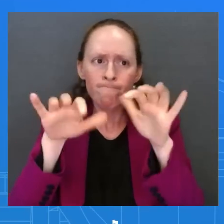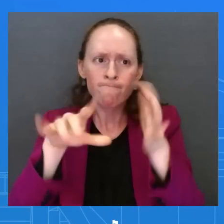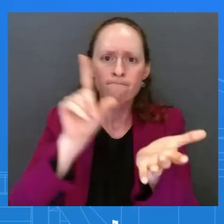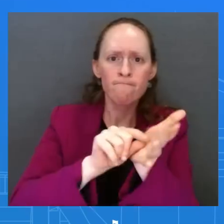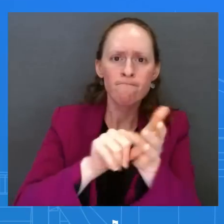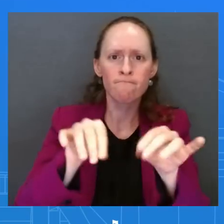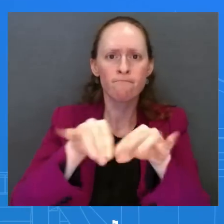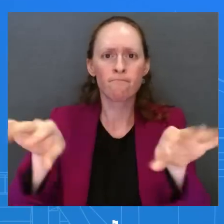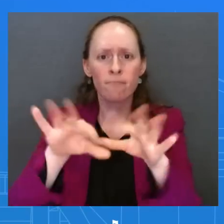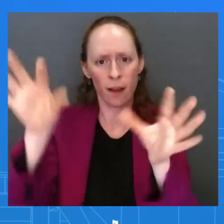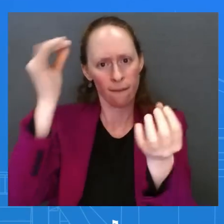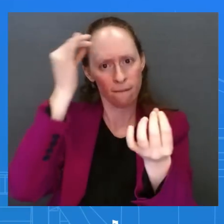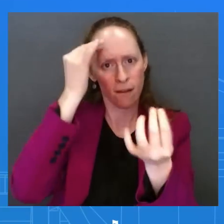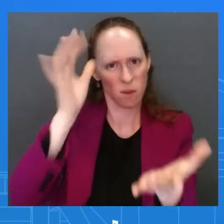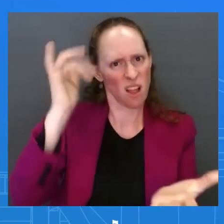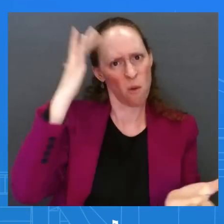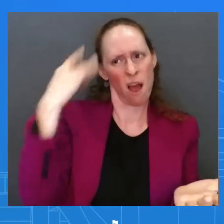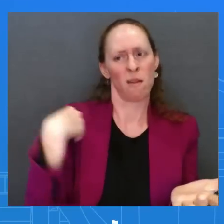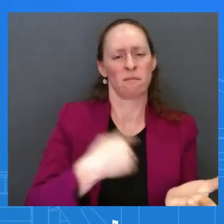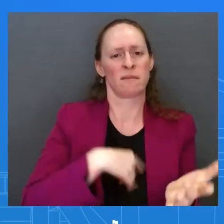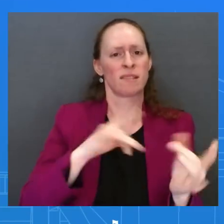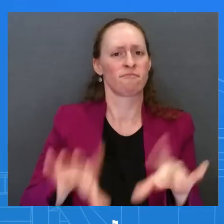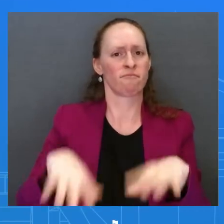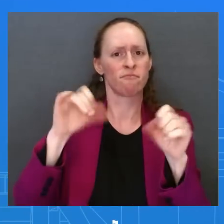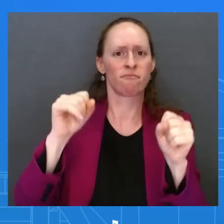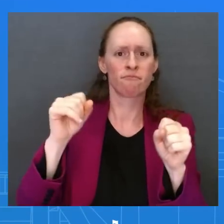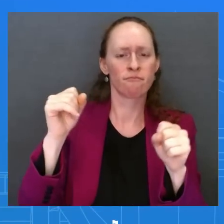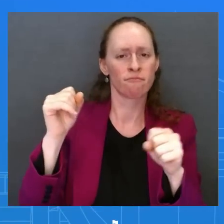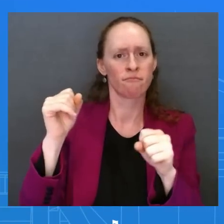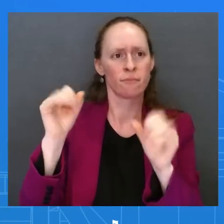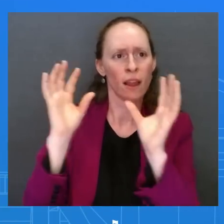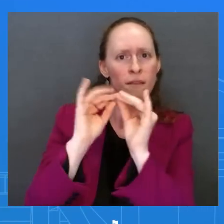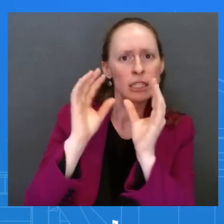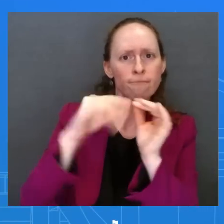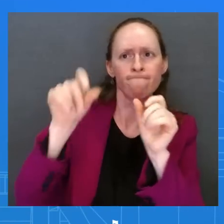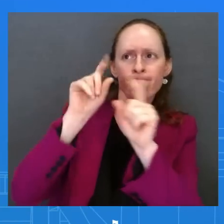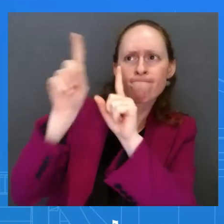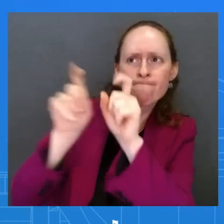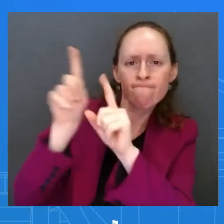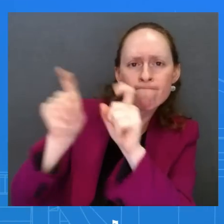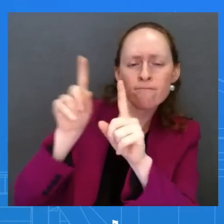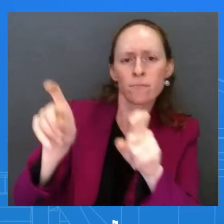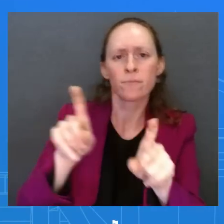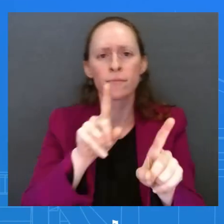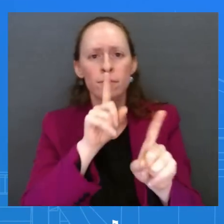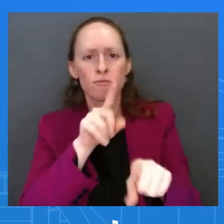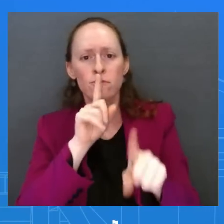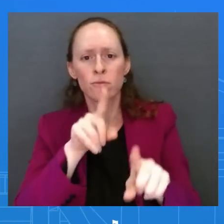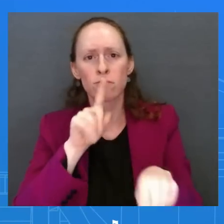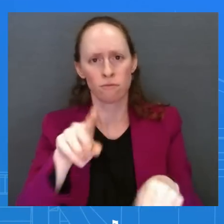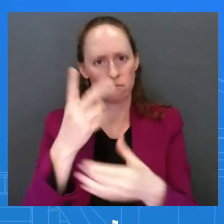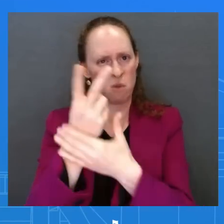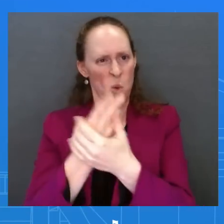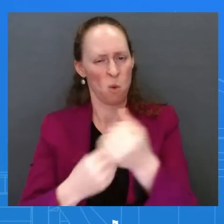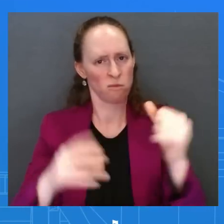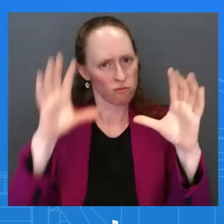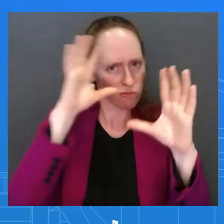to hear from both, not just from the president, but also from the prime minister, and for journalists to be able to ask a